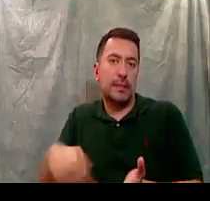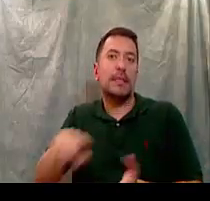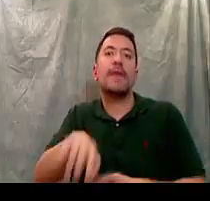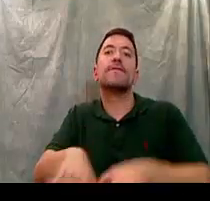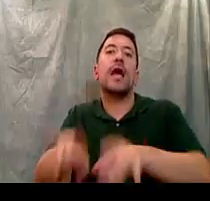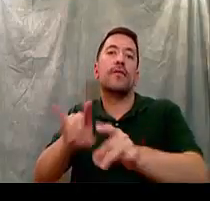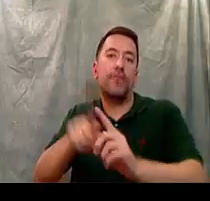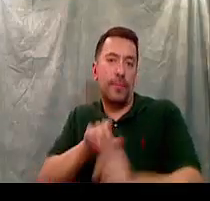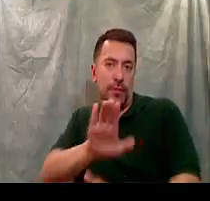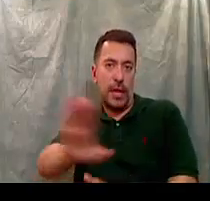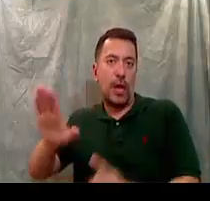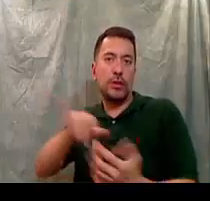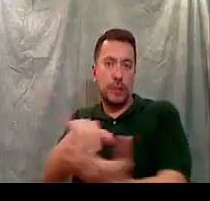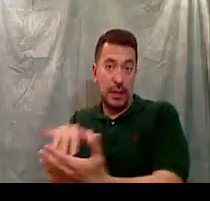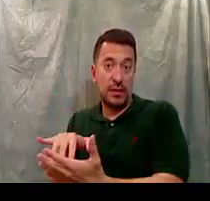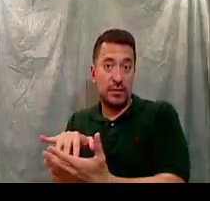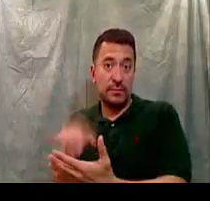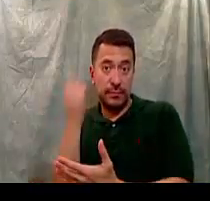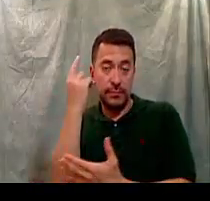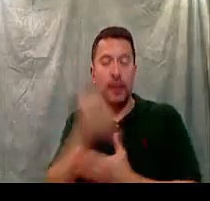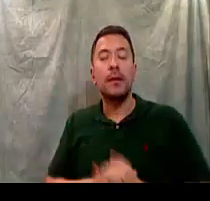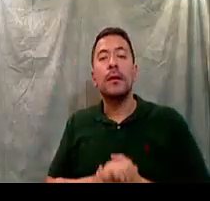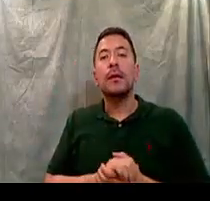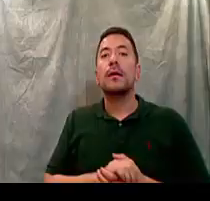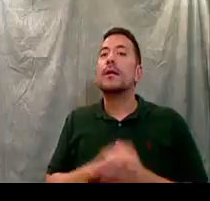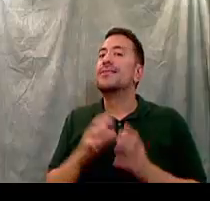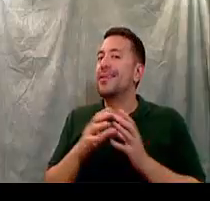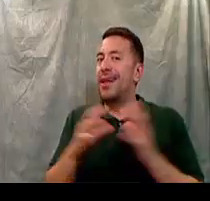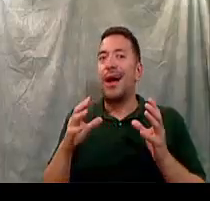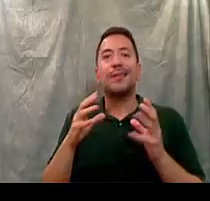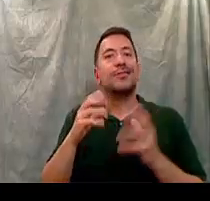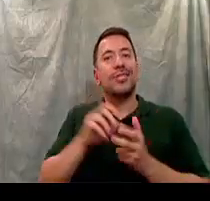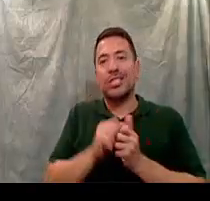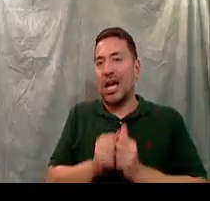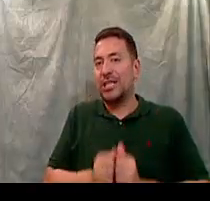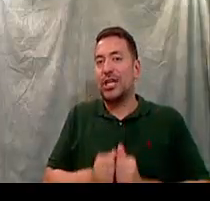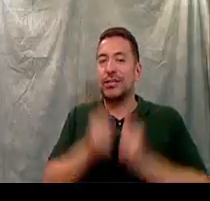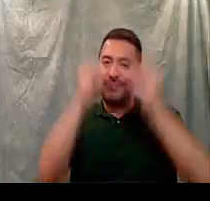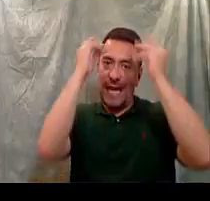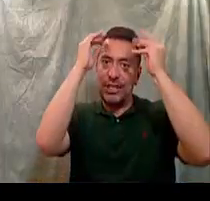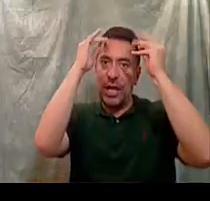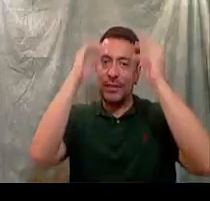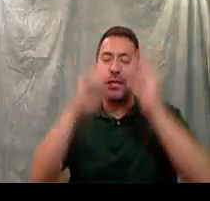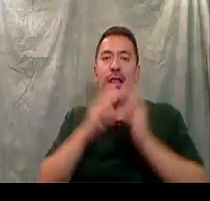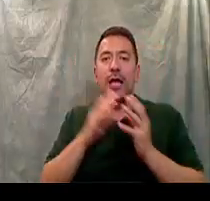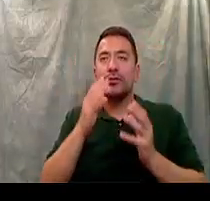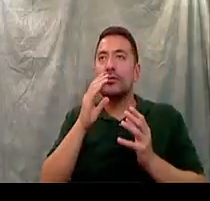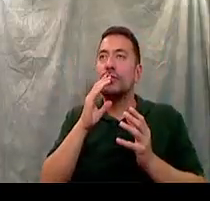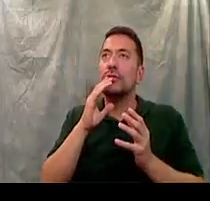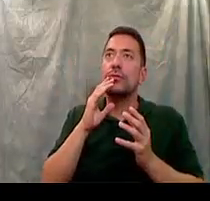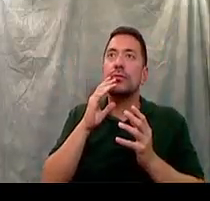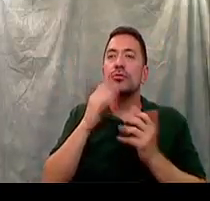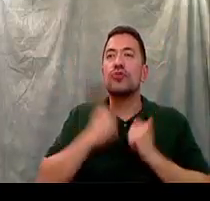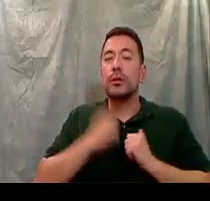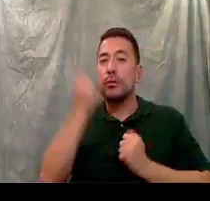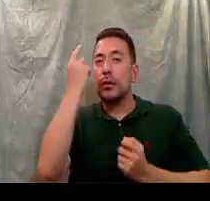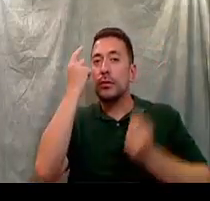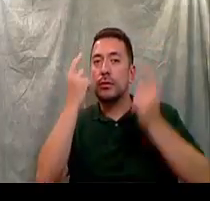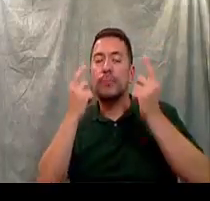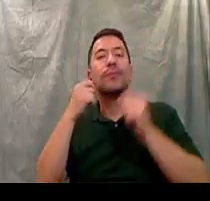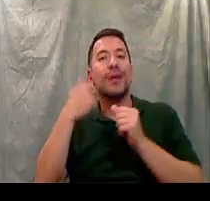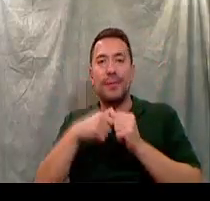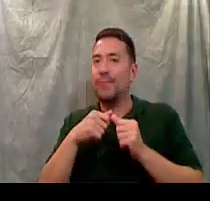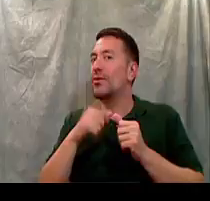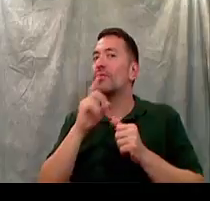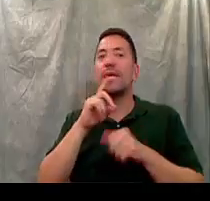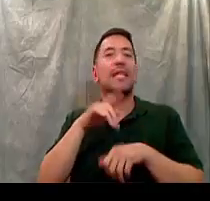up with based on study. So it's a lot to digest, it's a lot to understand, but remember, you're in the early phases of